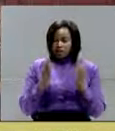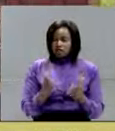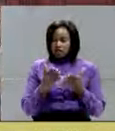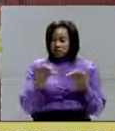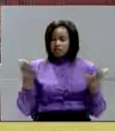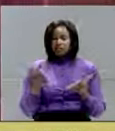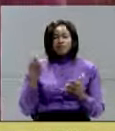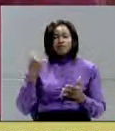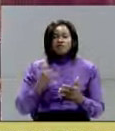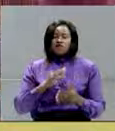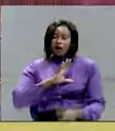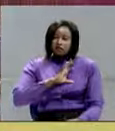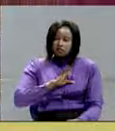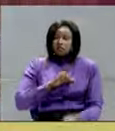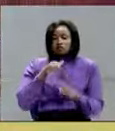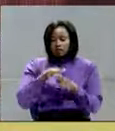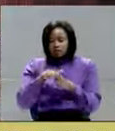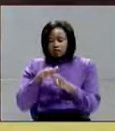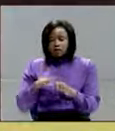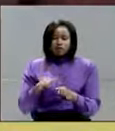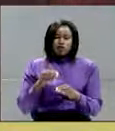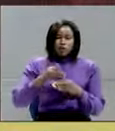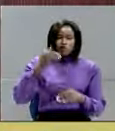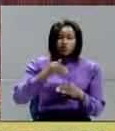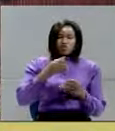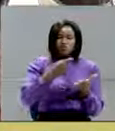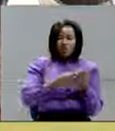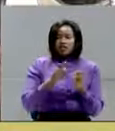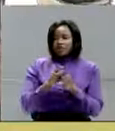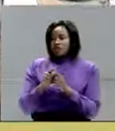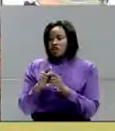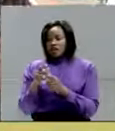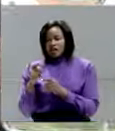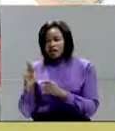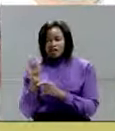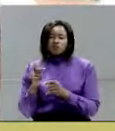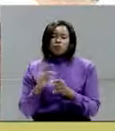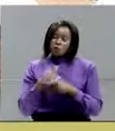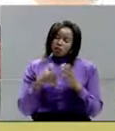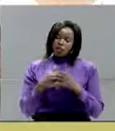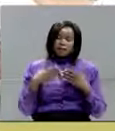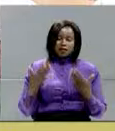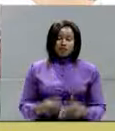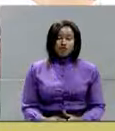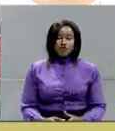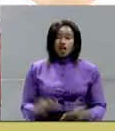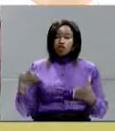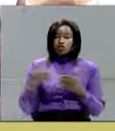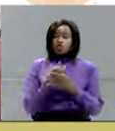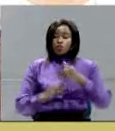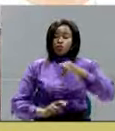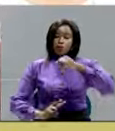old bridge and congestion in both sides of the border are happy. The new bridge is so